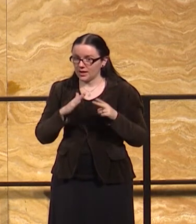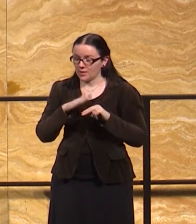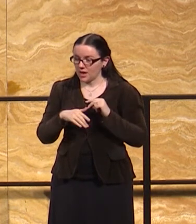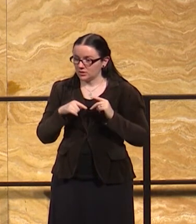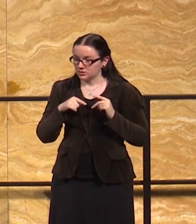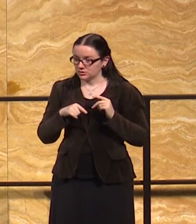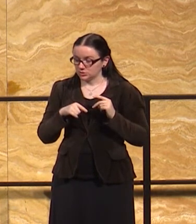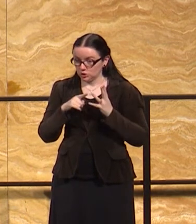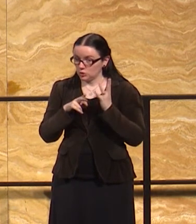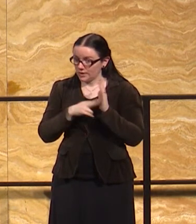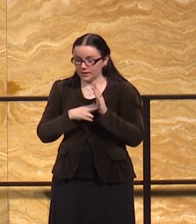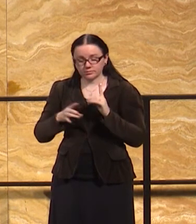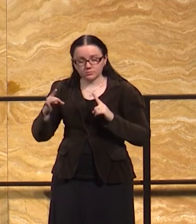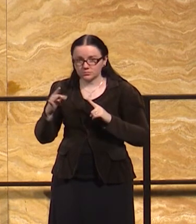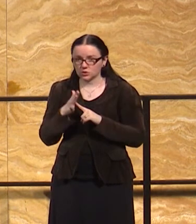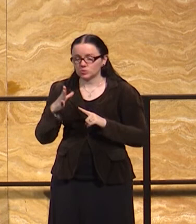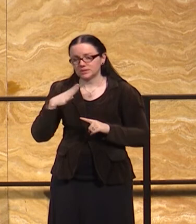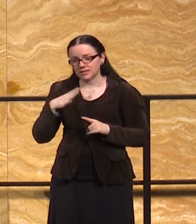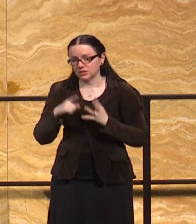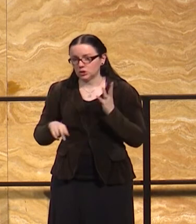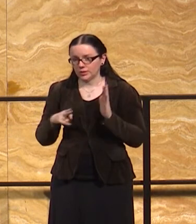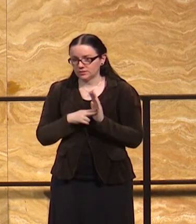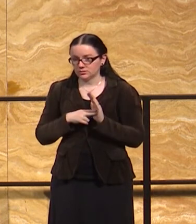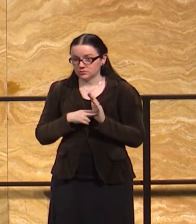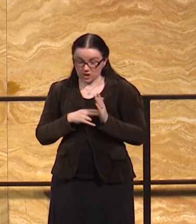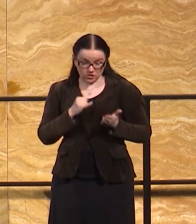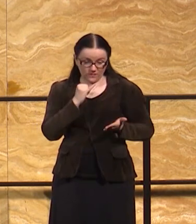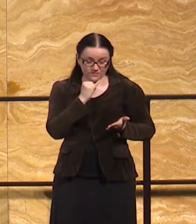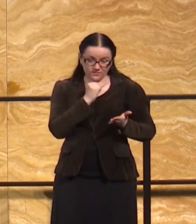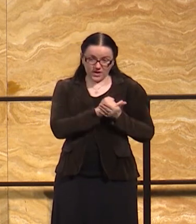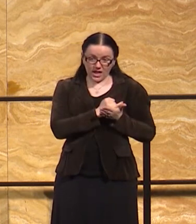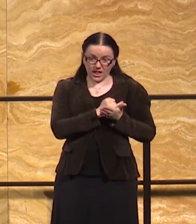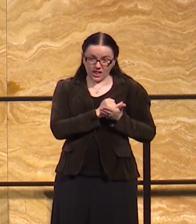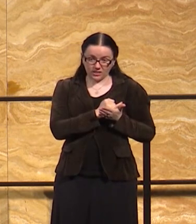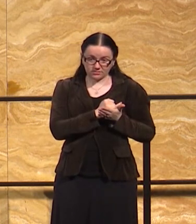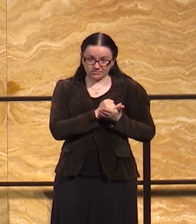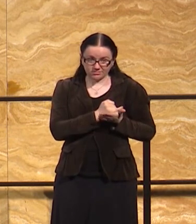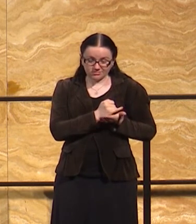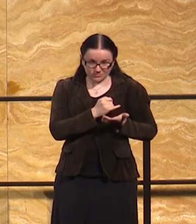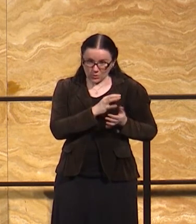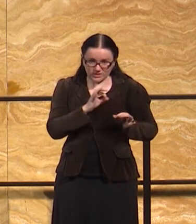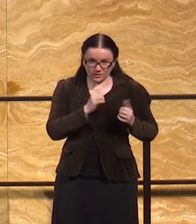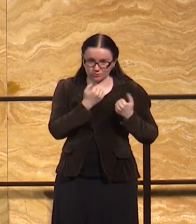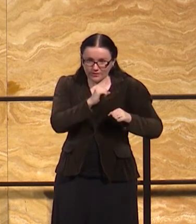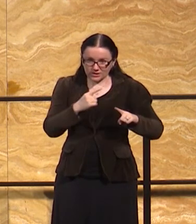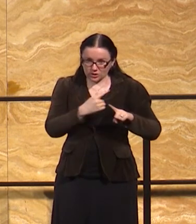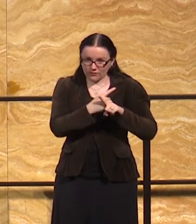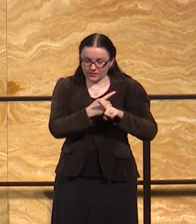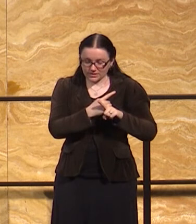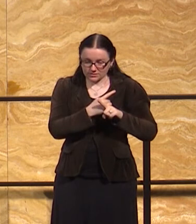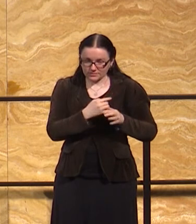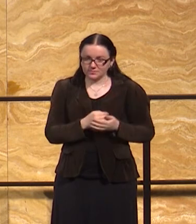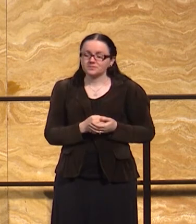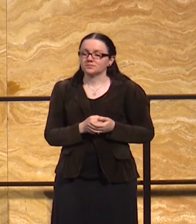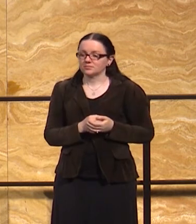indispensability of the UN. In spite of the failure, the shortcomings, Nyakahat wouldn't be alive.